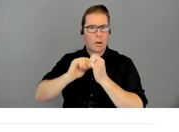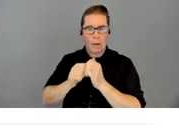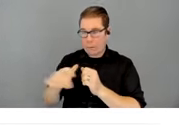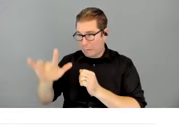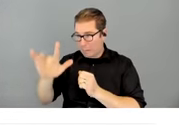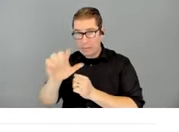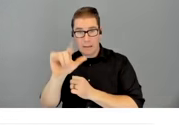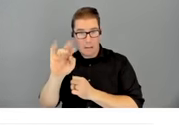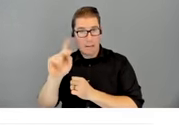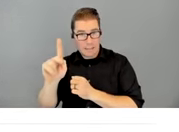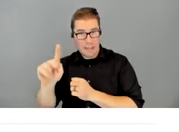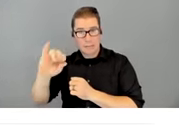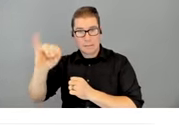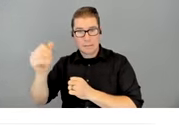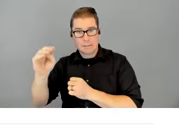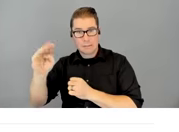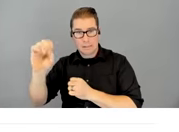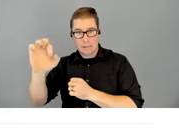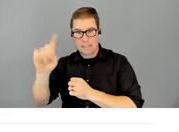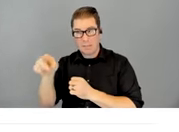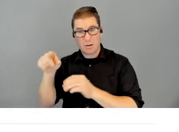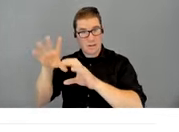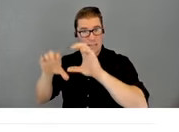that in your Zoom sessions with your students.